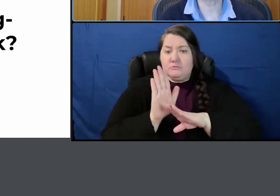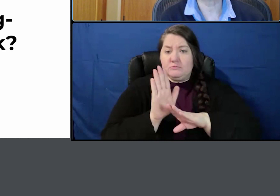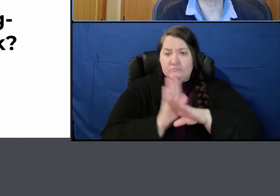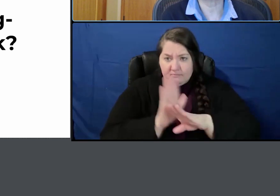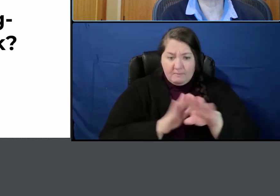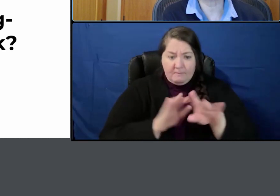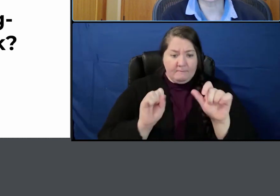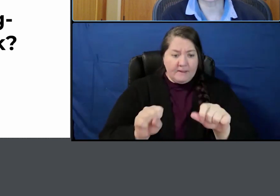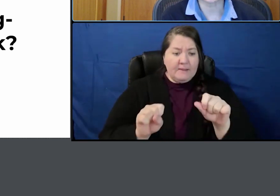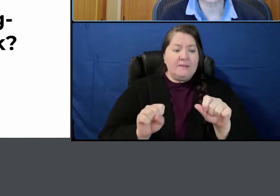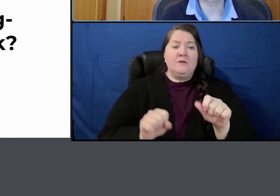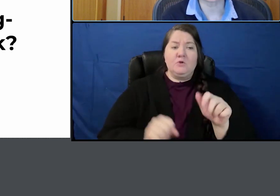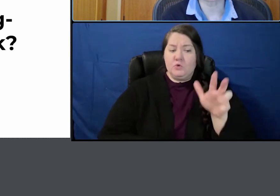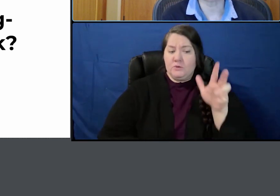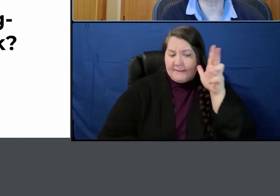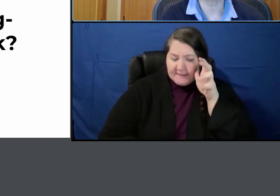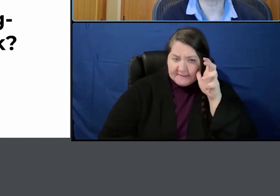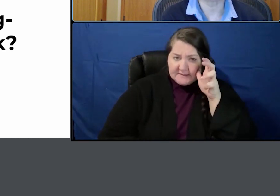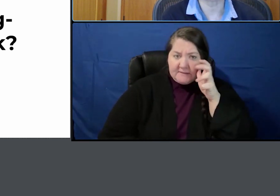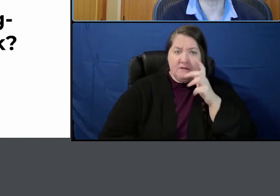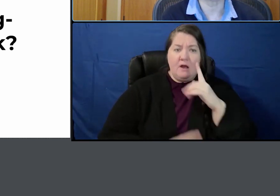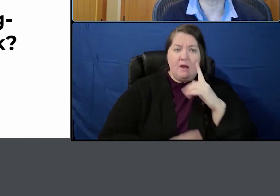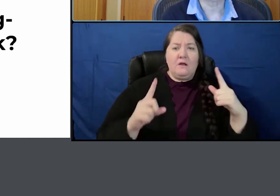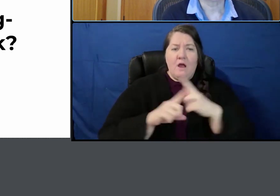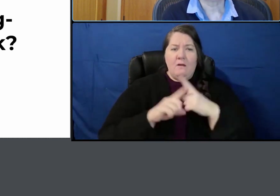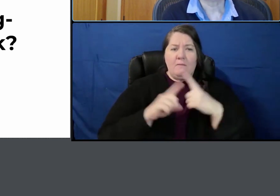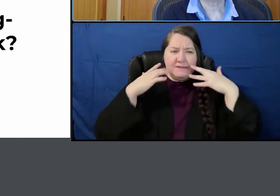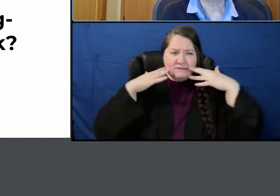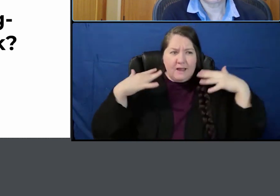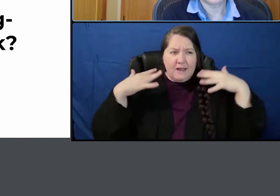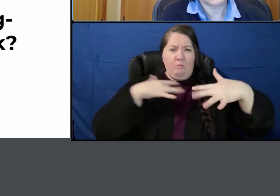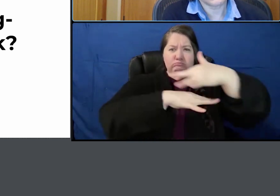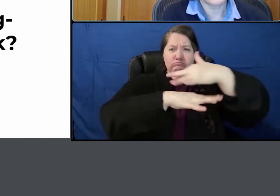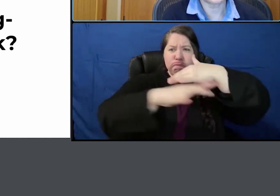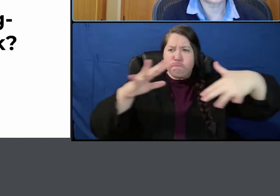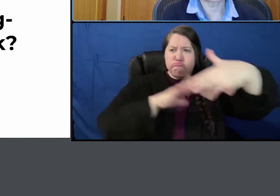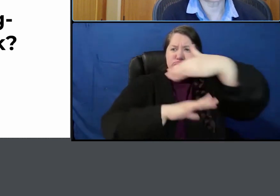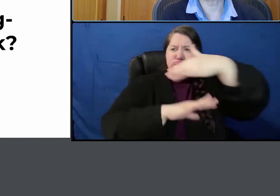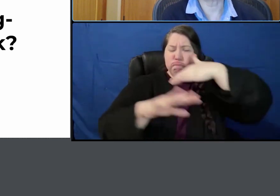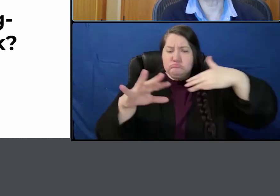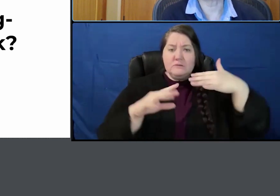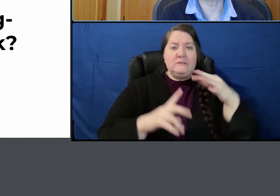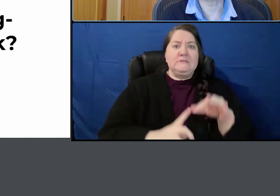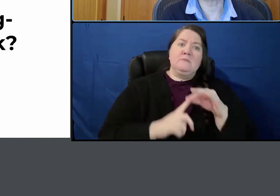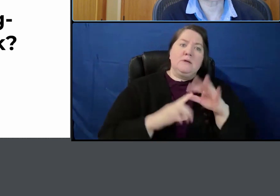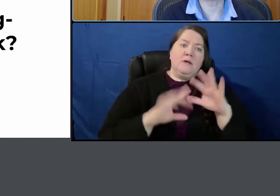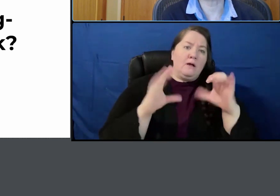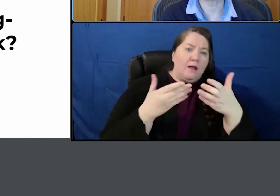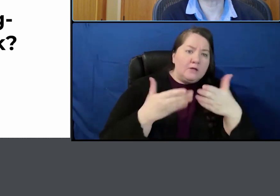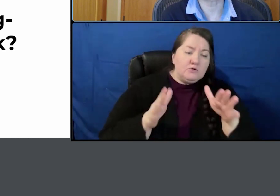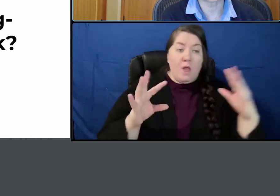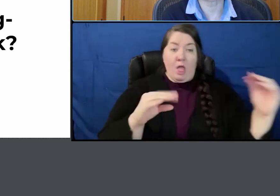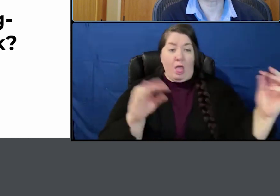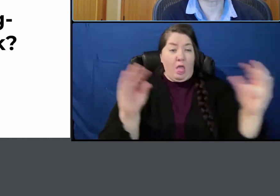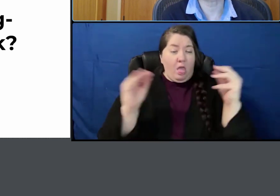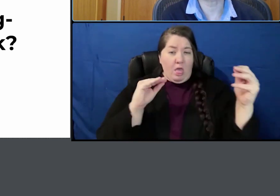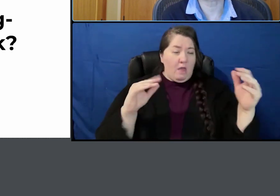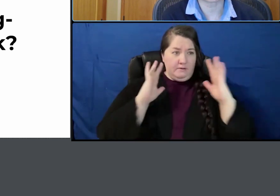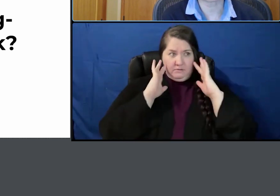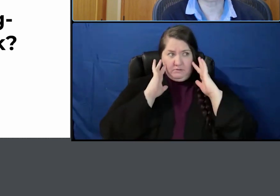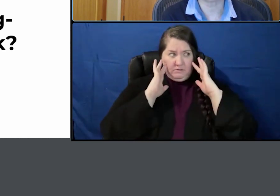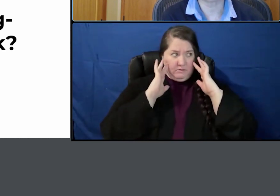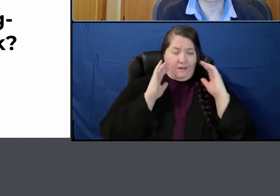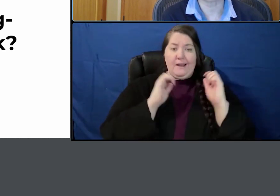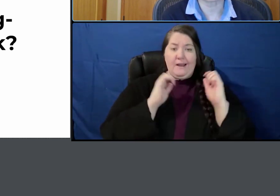ability to listen in complex acoustic environments, especially classrooms, including how children allocate